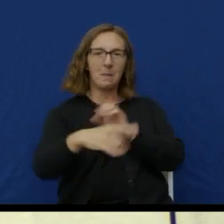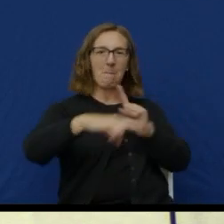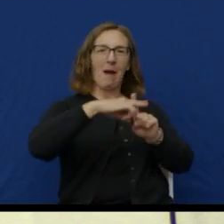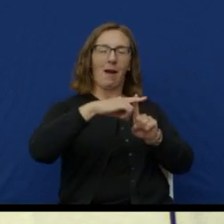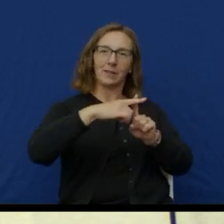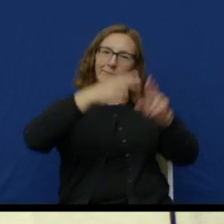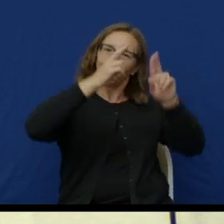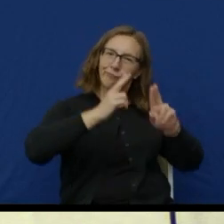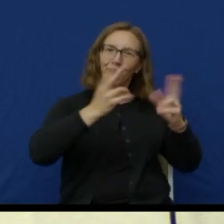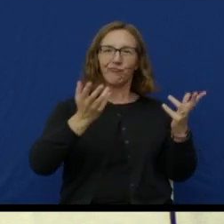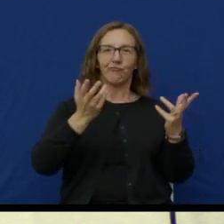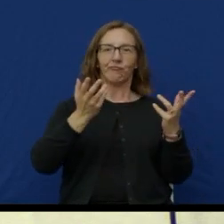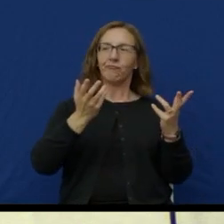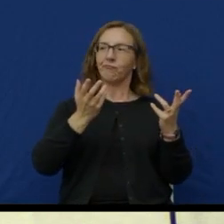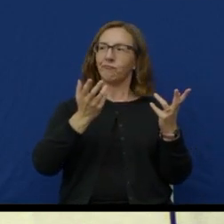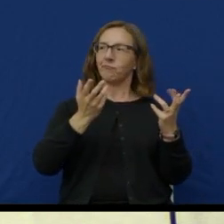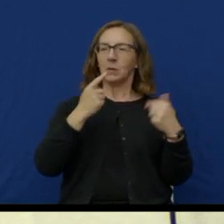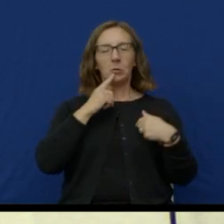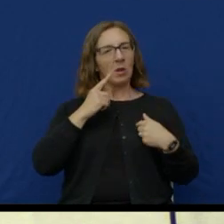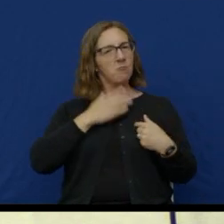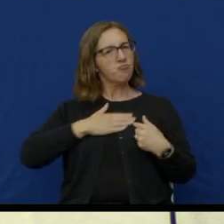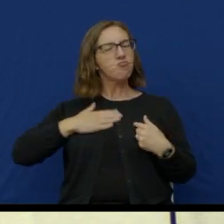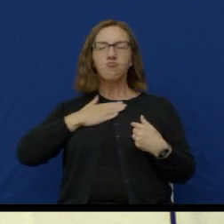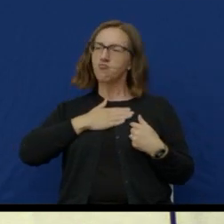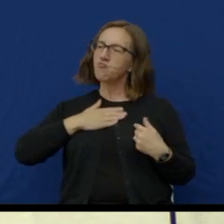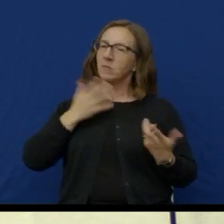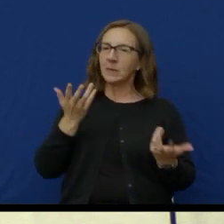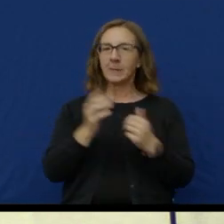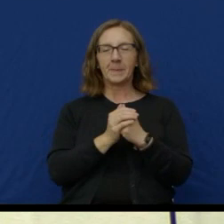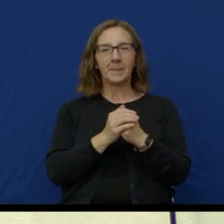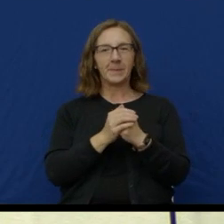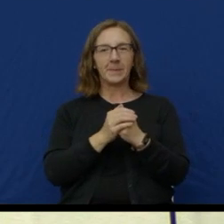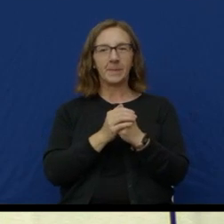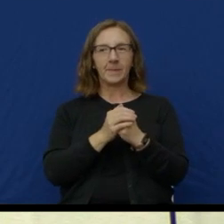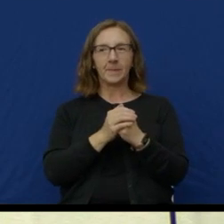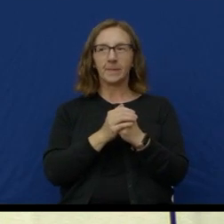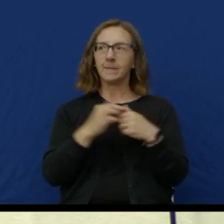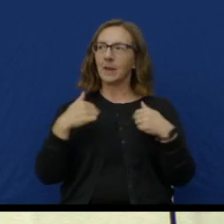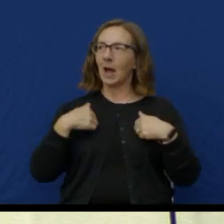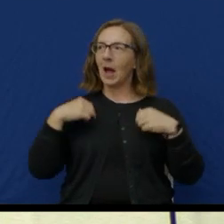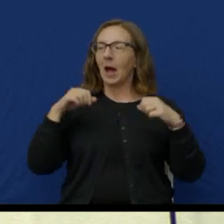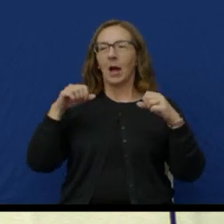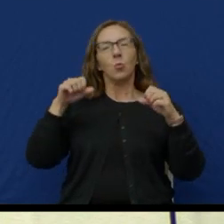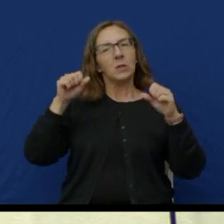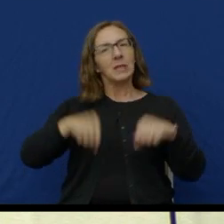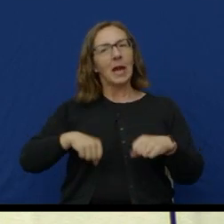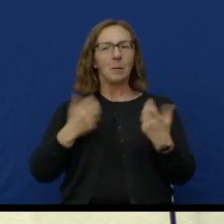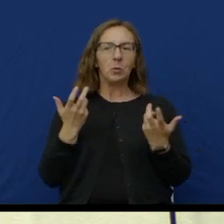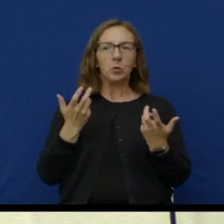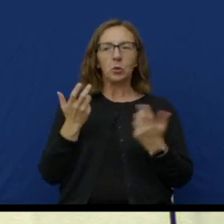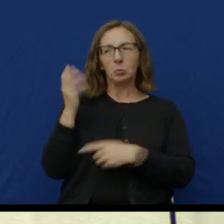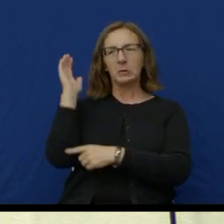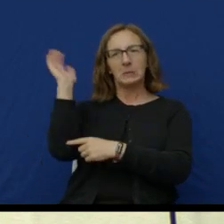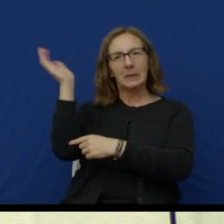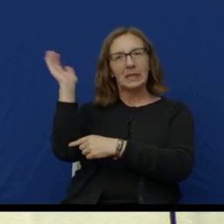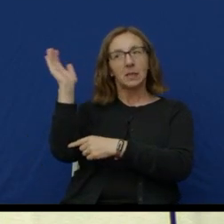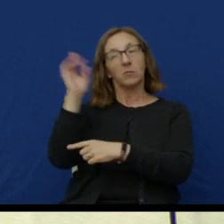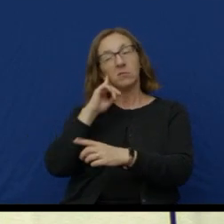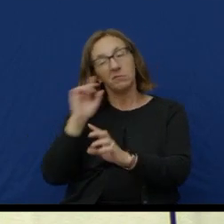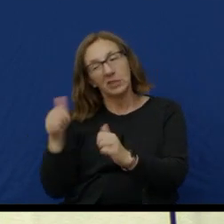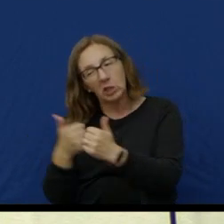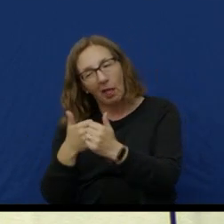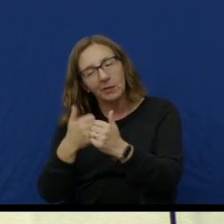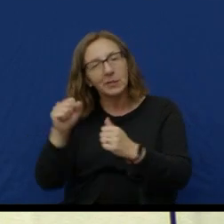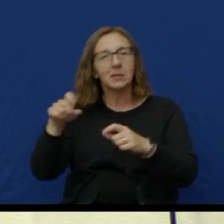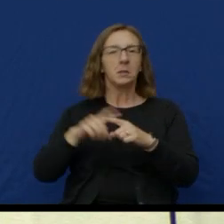weekend. So Patsy and I really enjoyed it. I got a chance to speak, which was kind of challenging to do, but